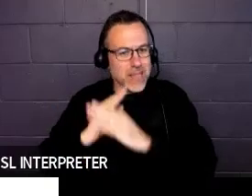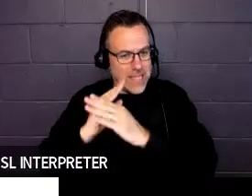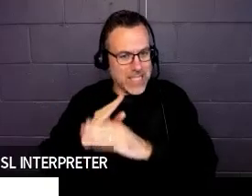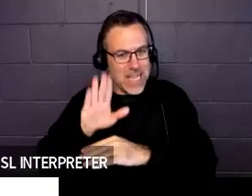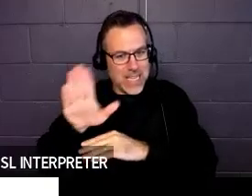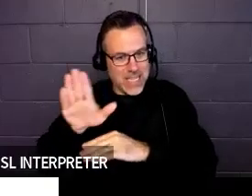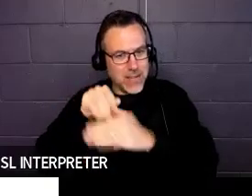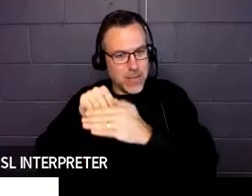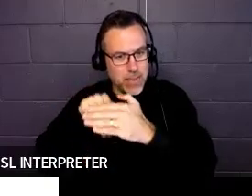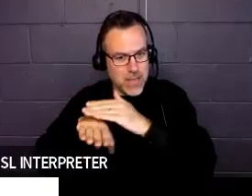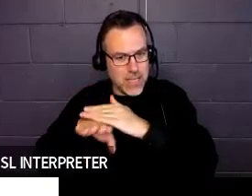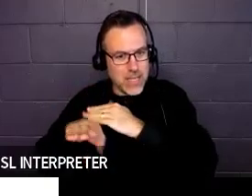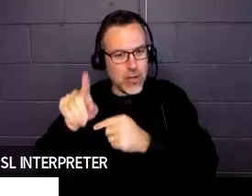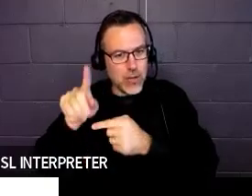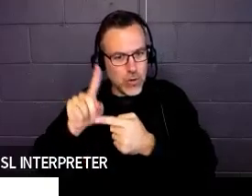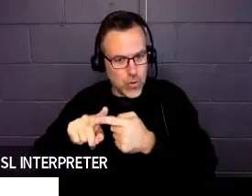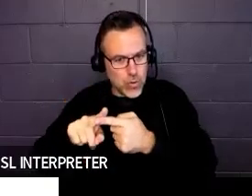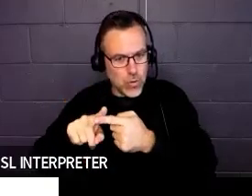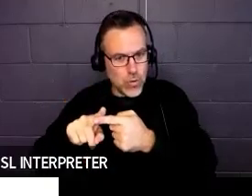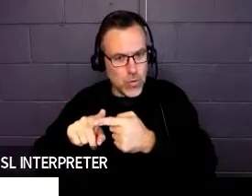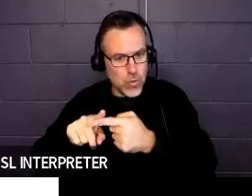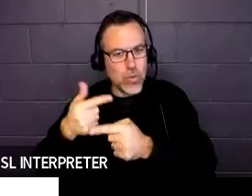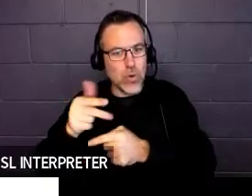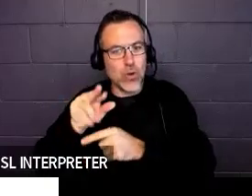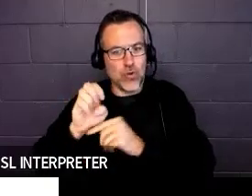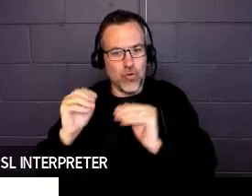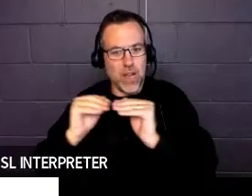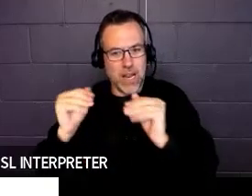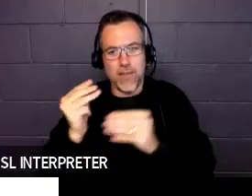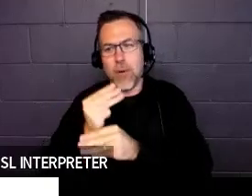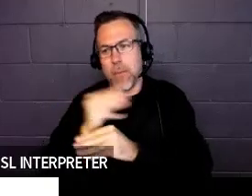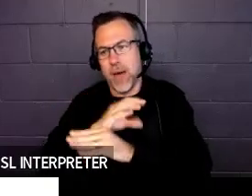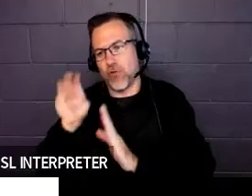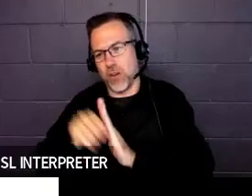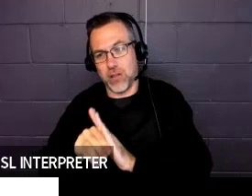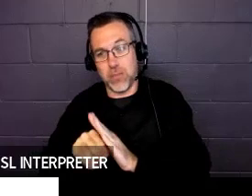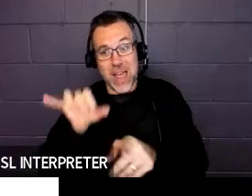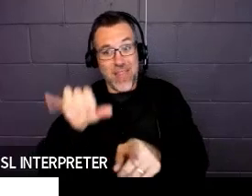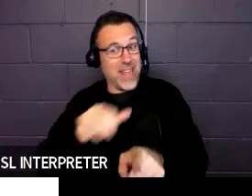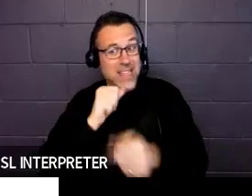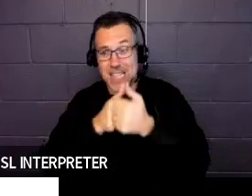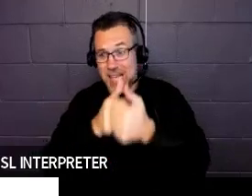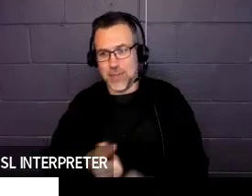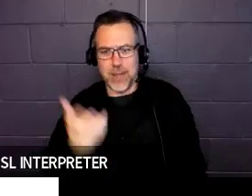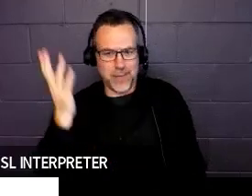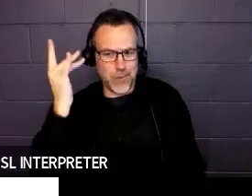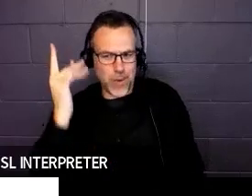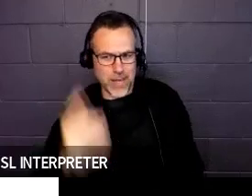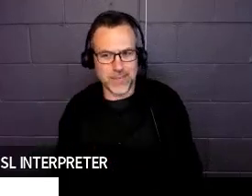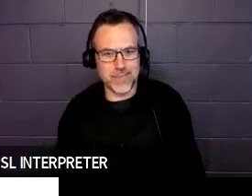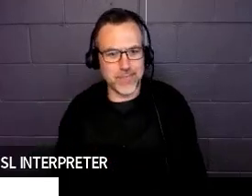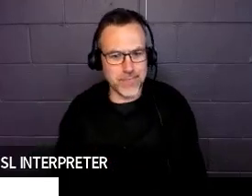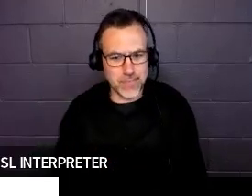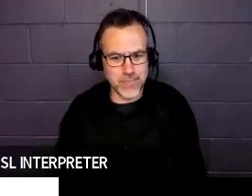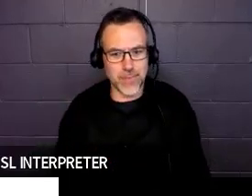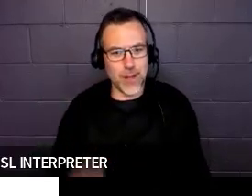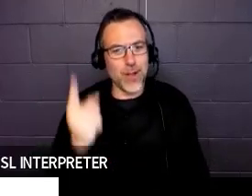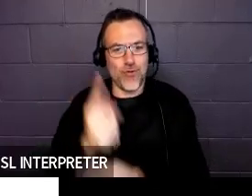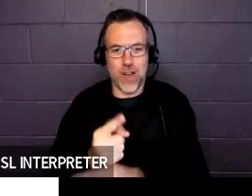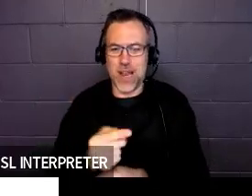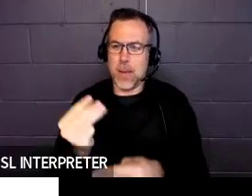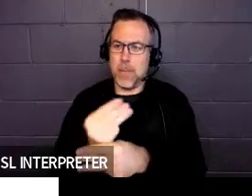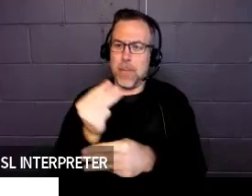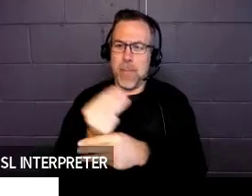curriculum. So tell us why that is not compliant. Right. Math is too